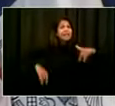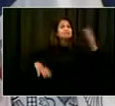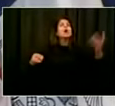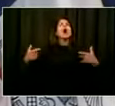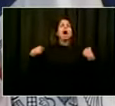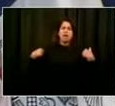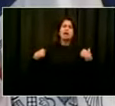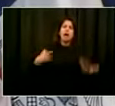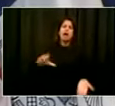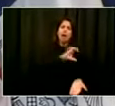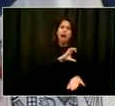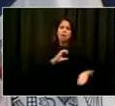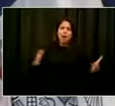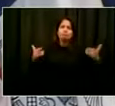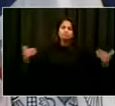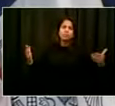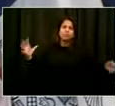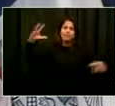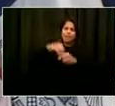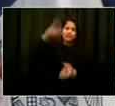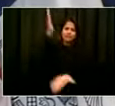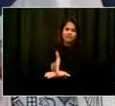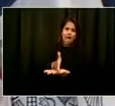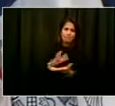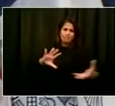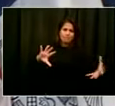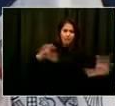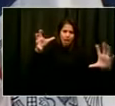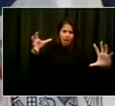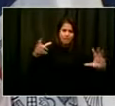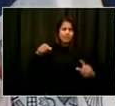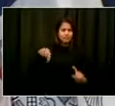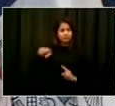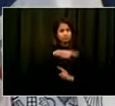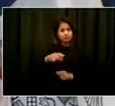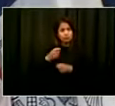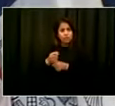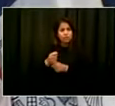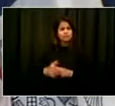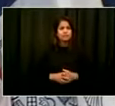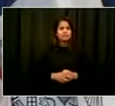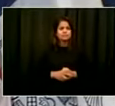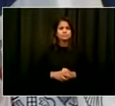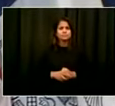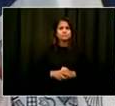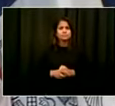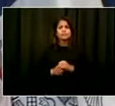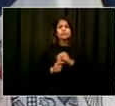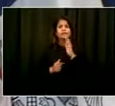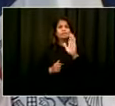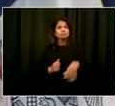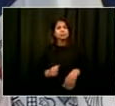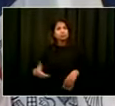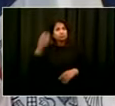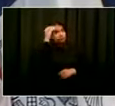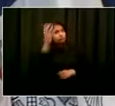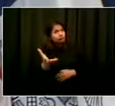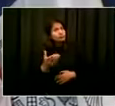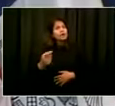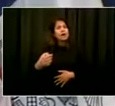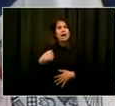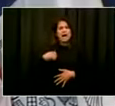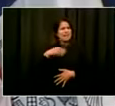before in my, you know, many years working around this city, is people literally saying that they think what a